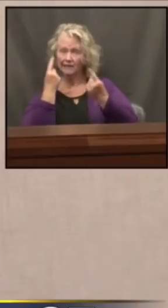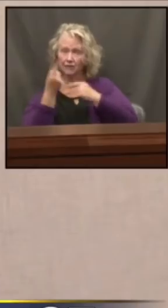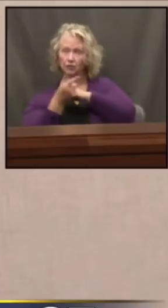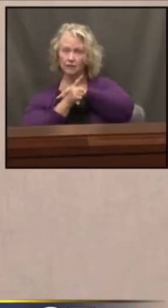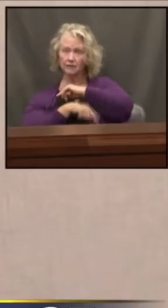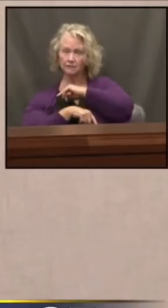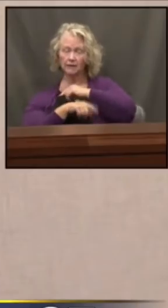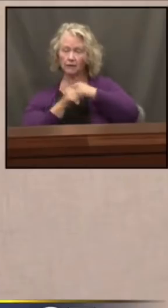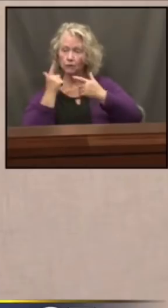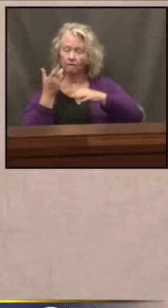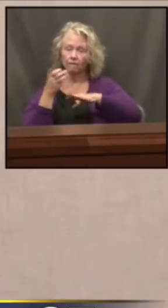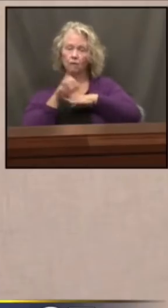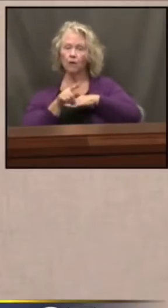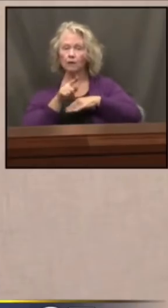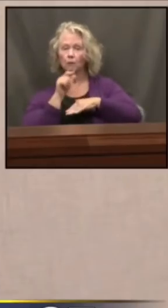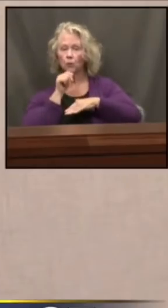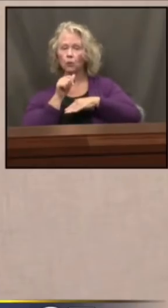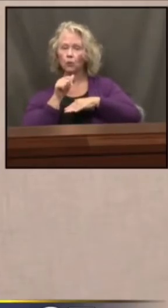out on unpaid leave